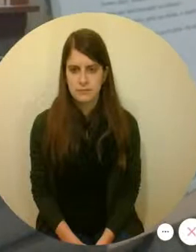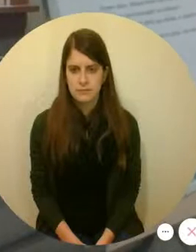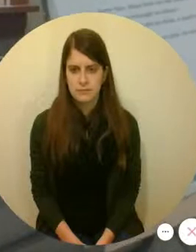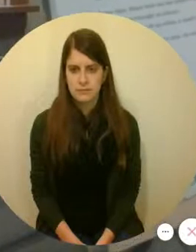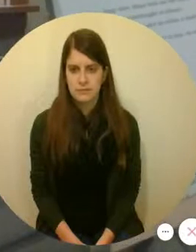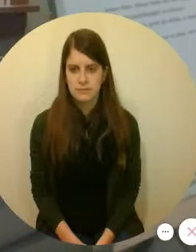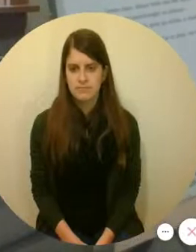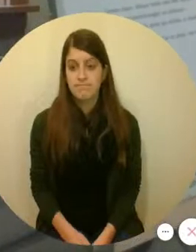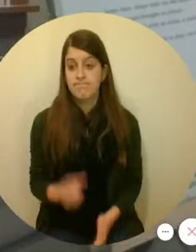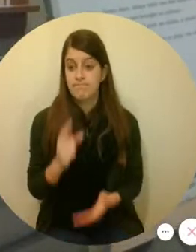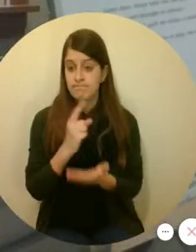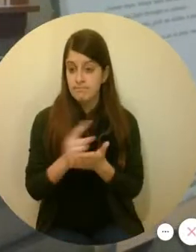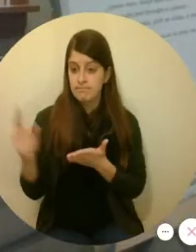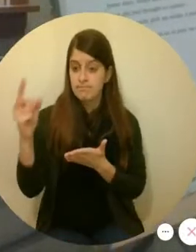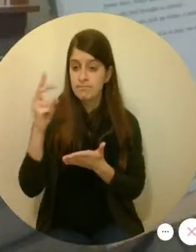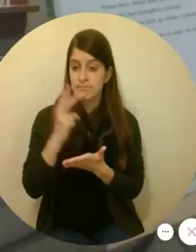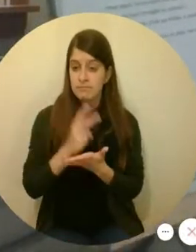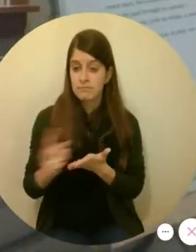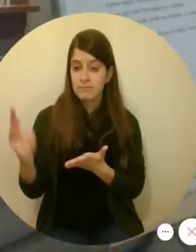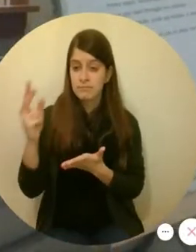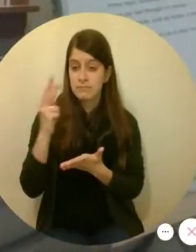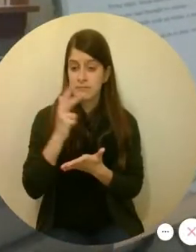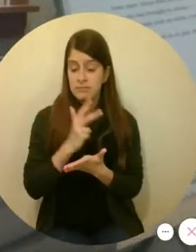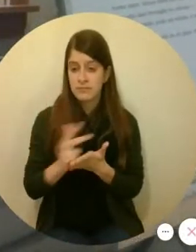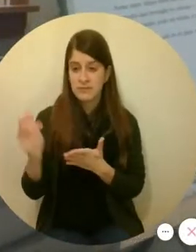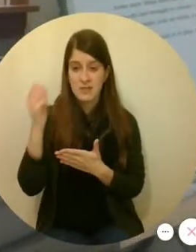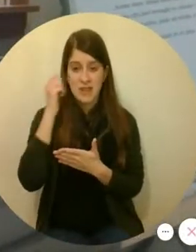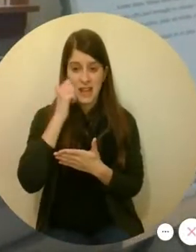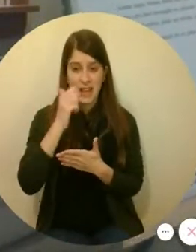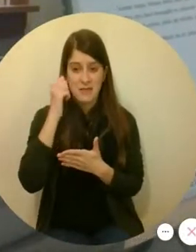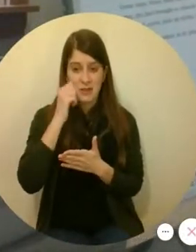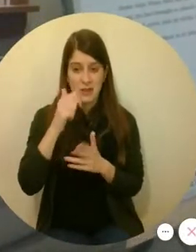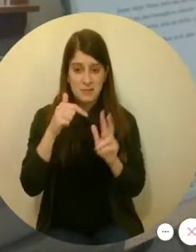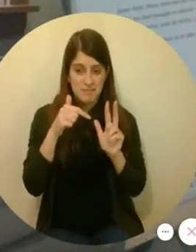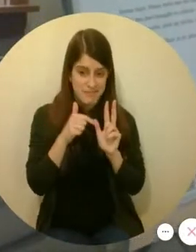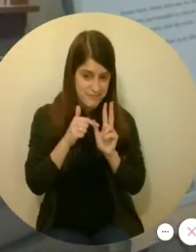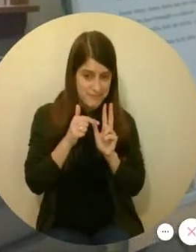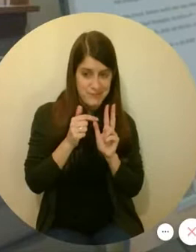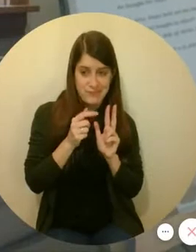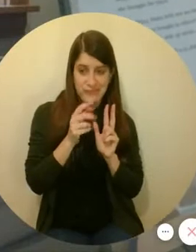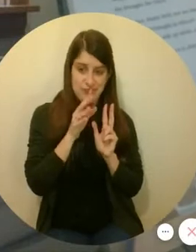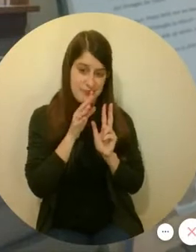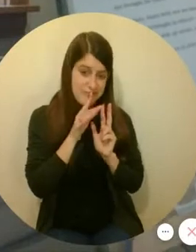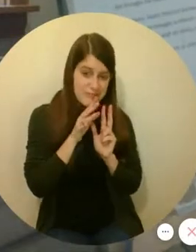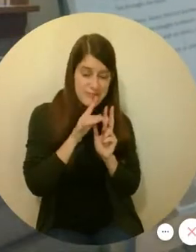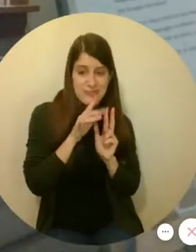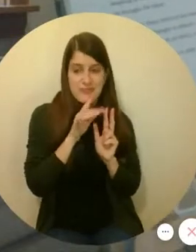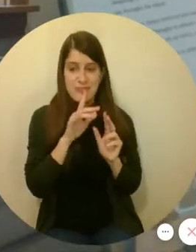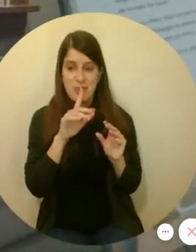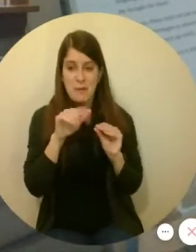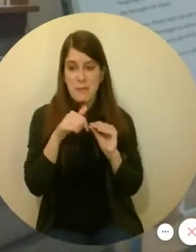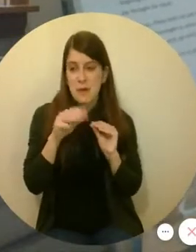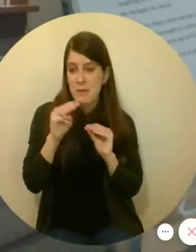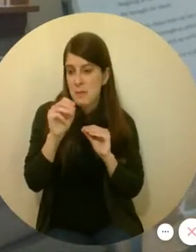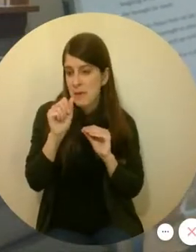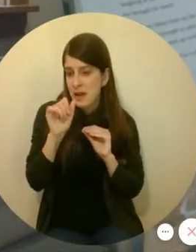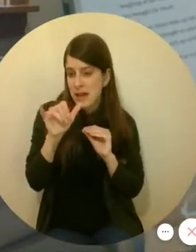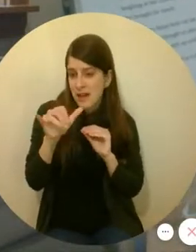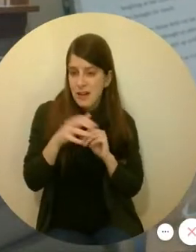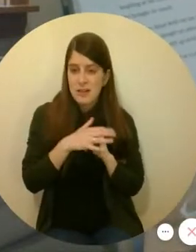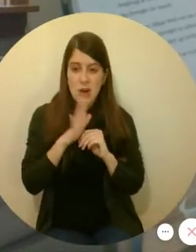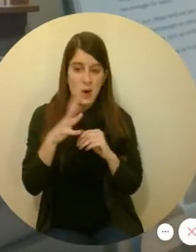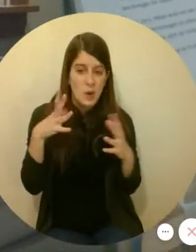The weeks passed. Every day we whispered about Maya, laughing at her clothes, her shoes, the strange food she brought for